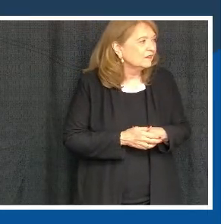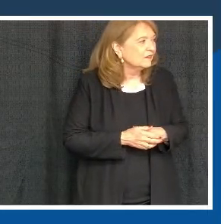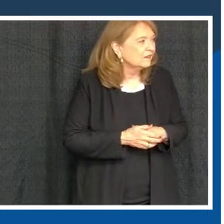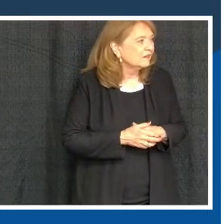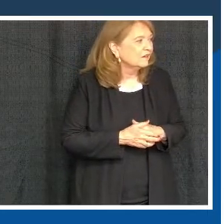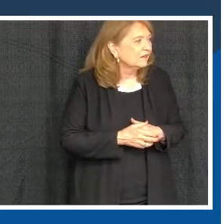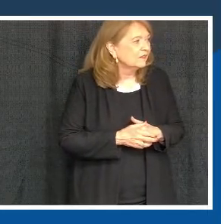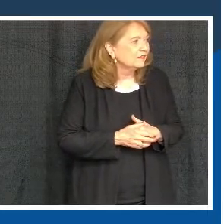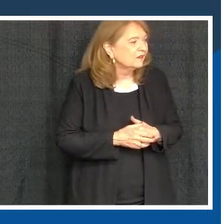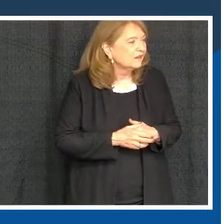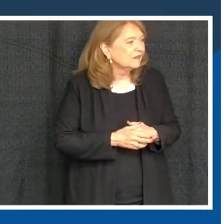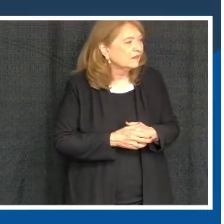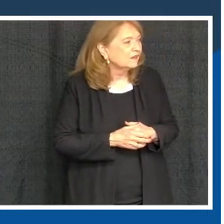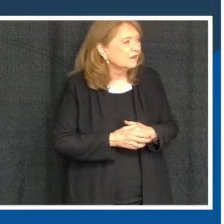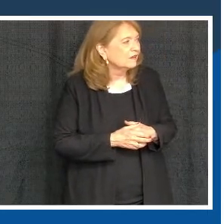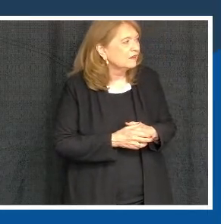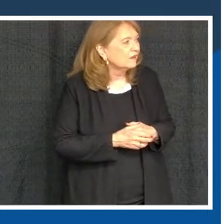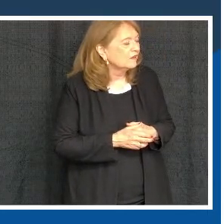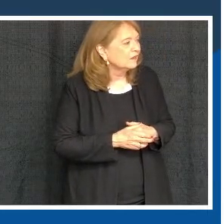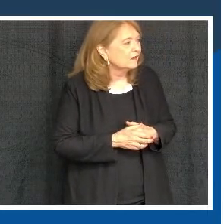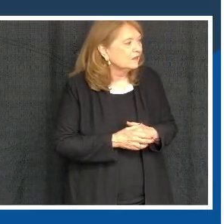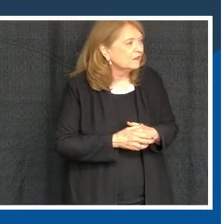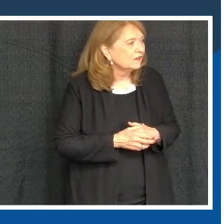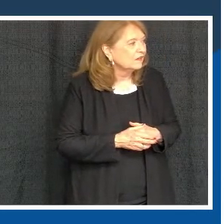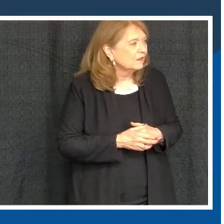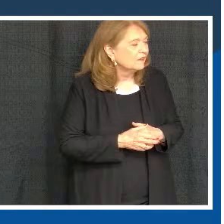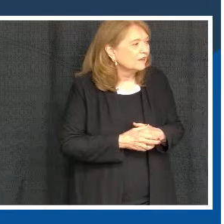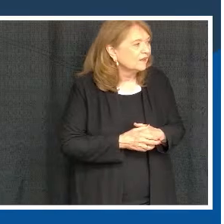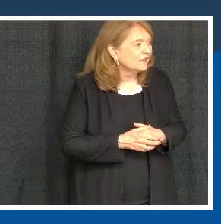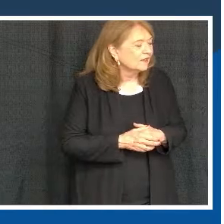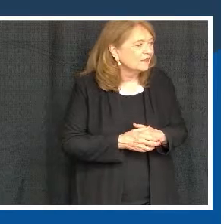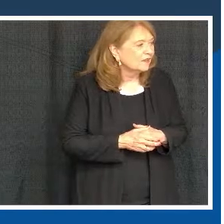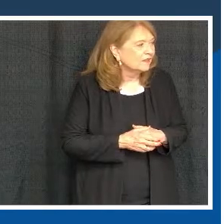on. I thought so. You got to hold your mouth just right.